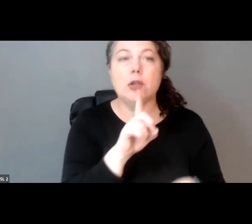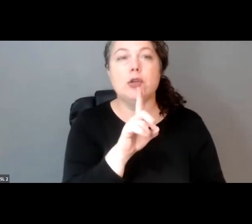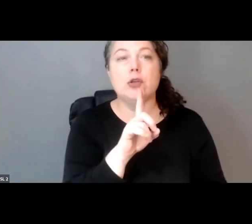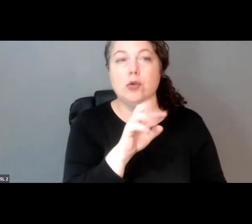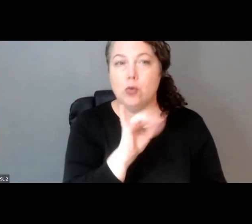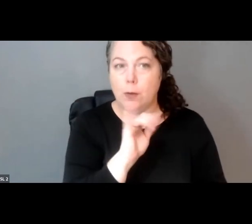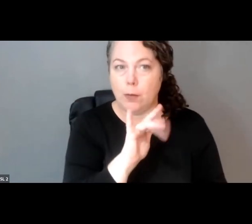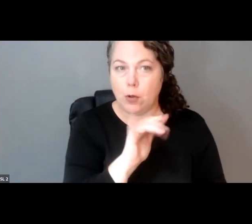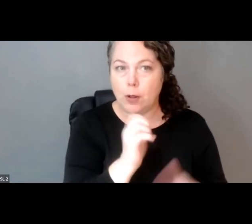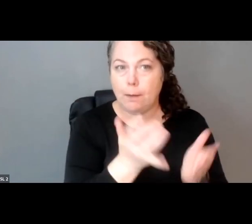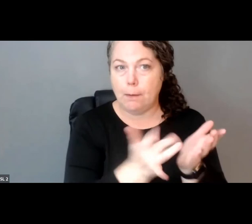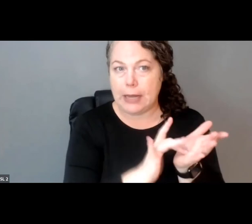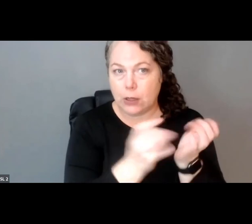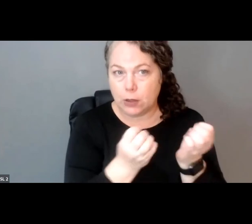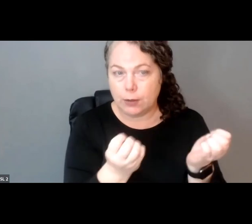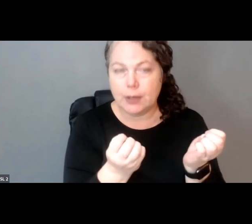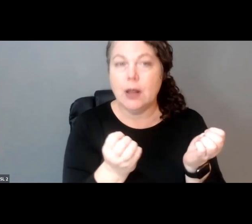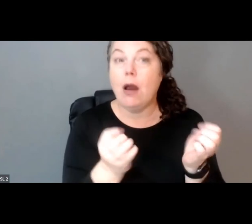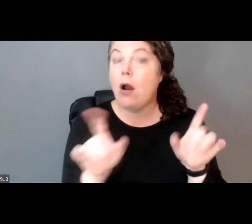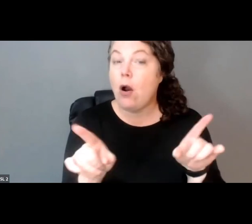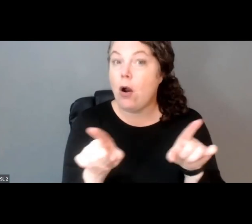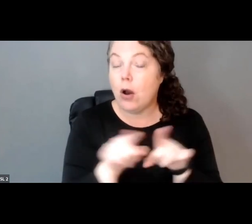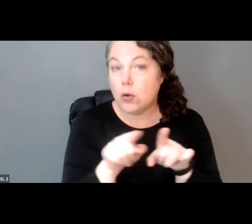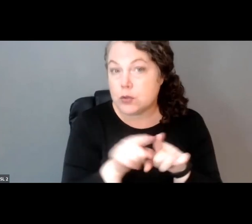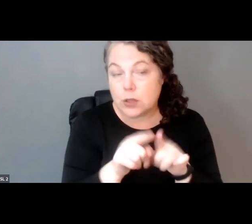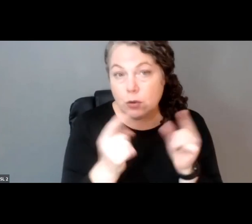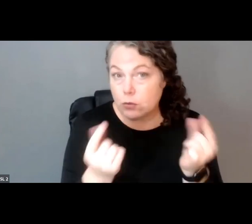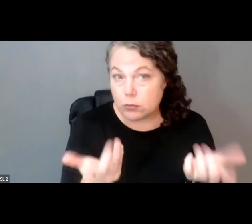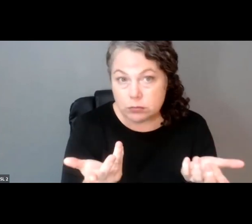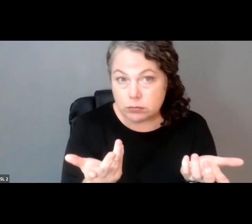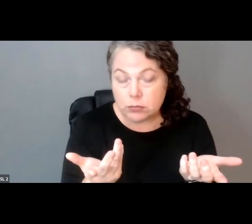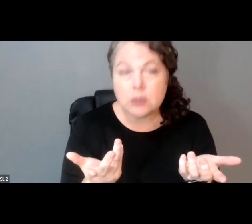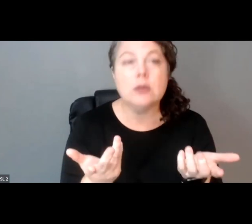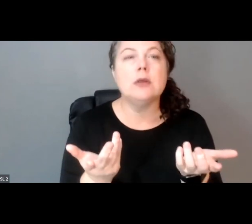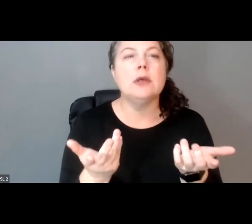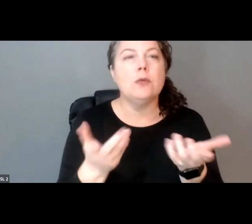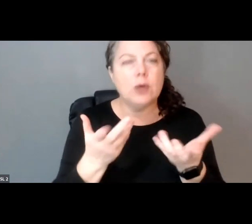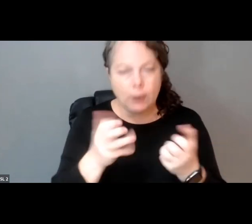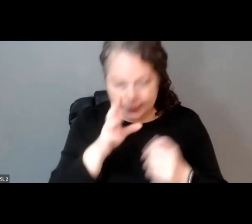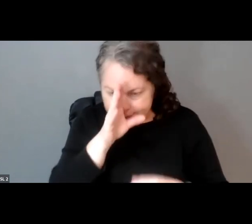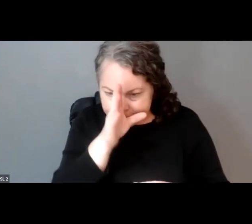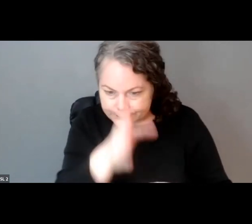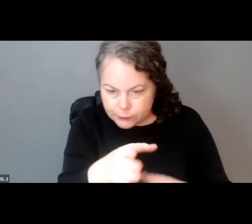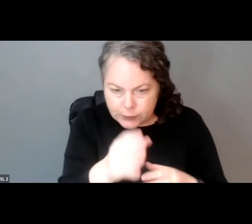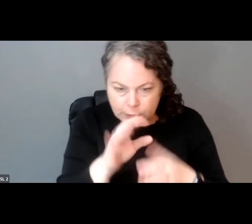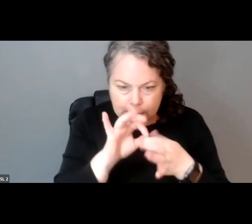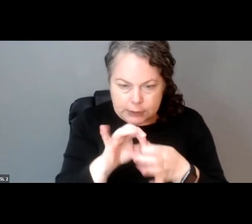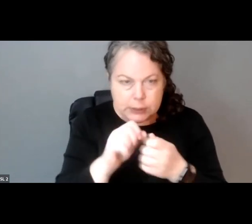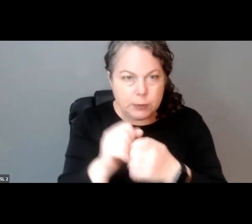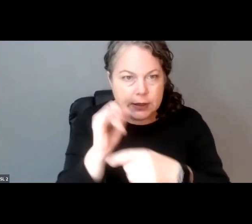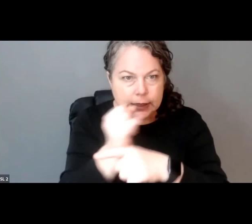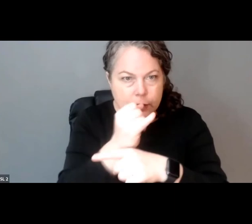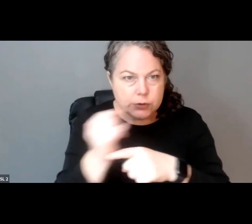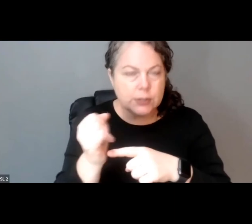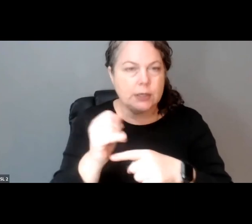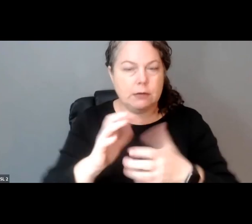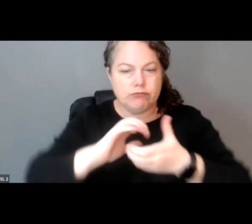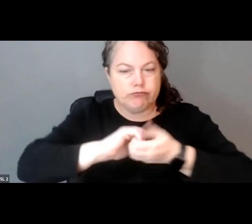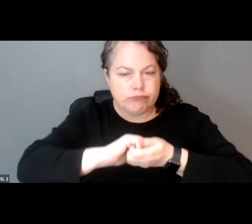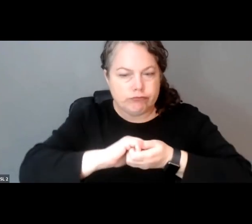equipment, we're also attempting to work with industry and collaborate with our corporate partners.